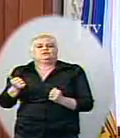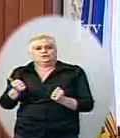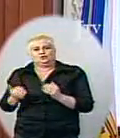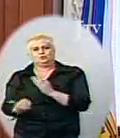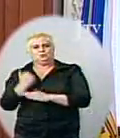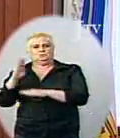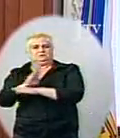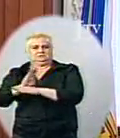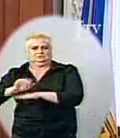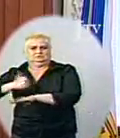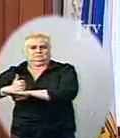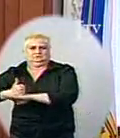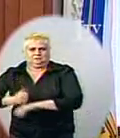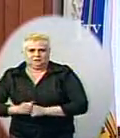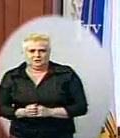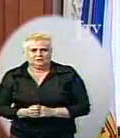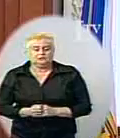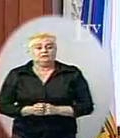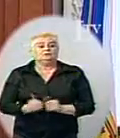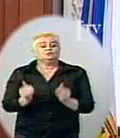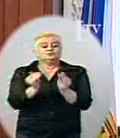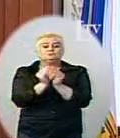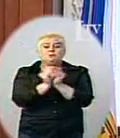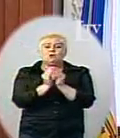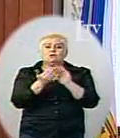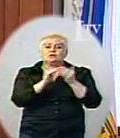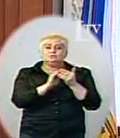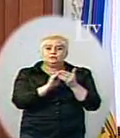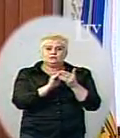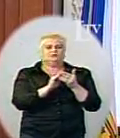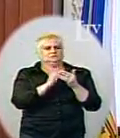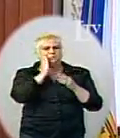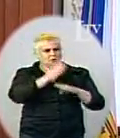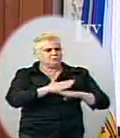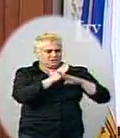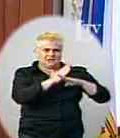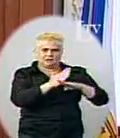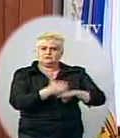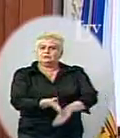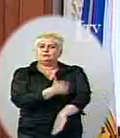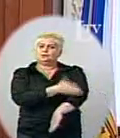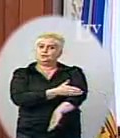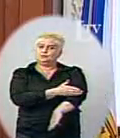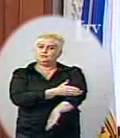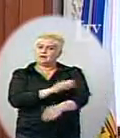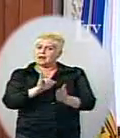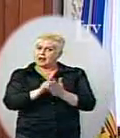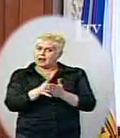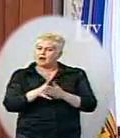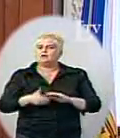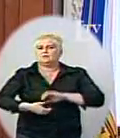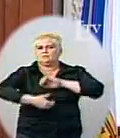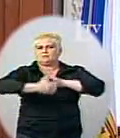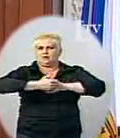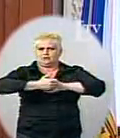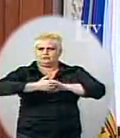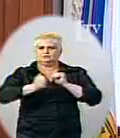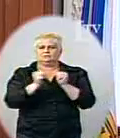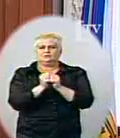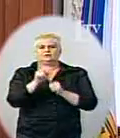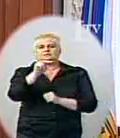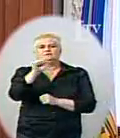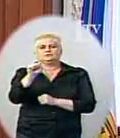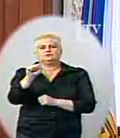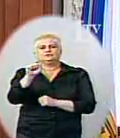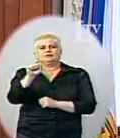Strong rural communities will be protected and enhanced through a partnership between the Nova Scotia Agricultural